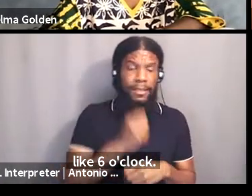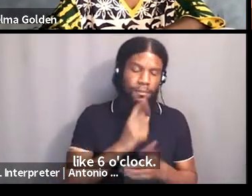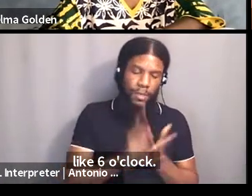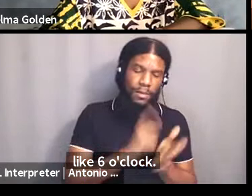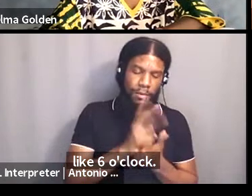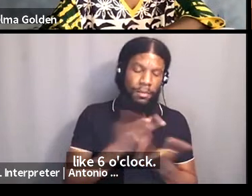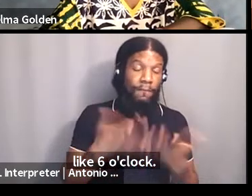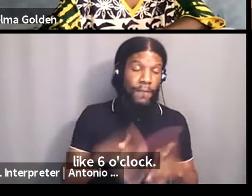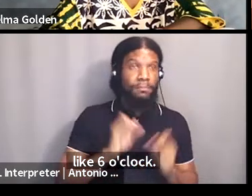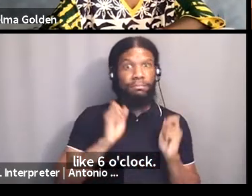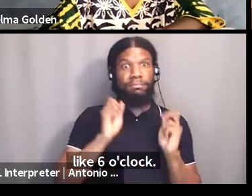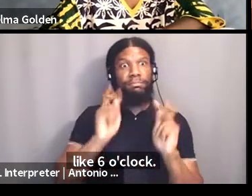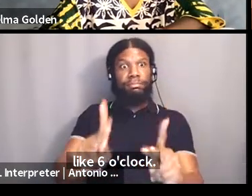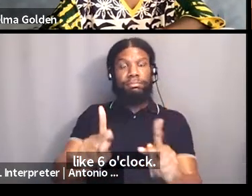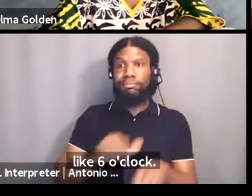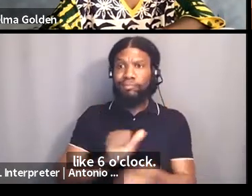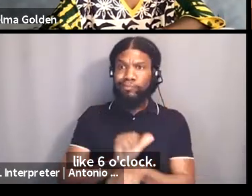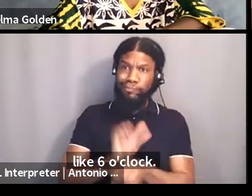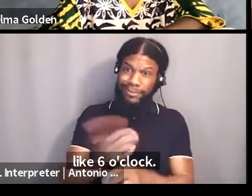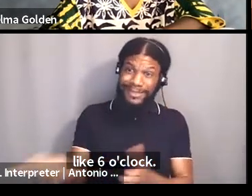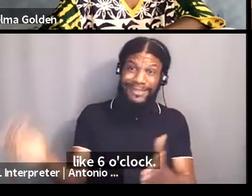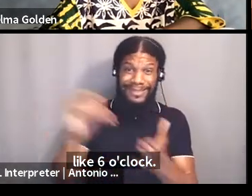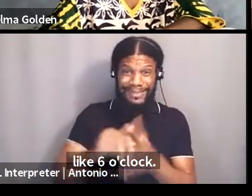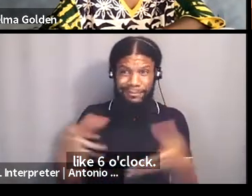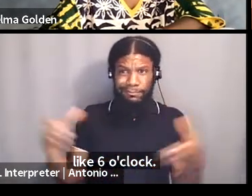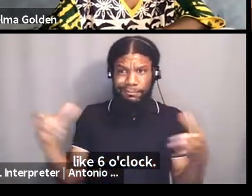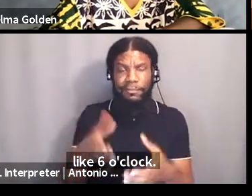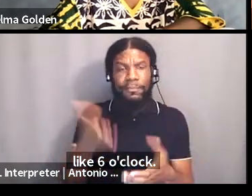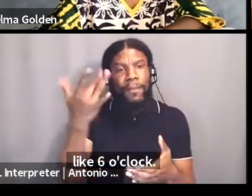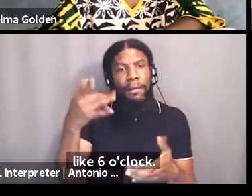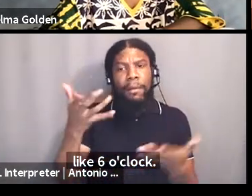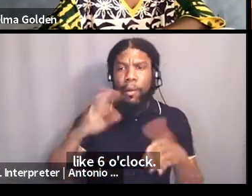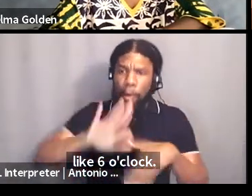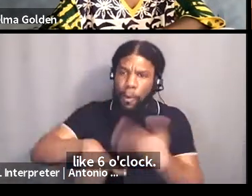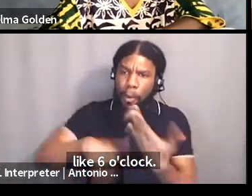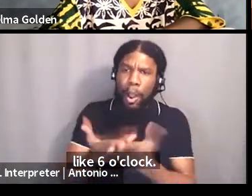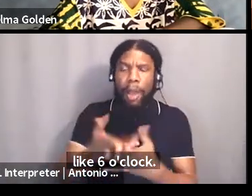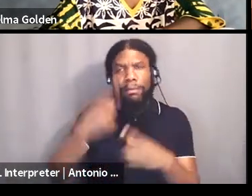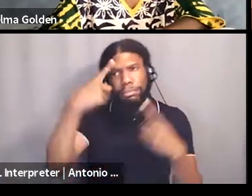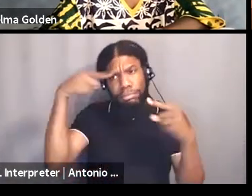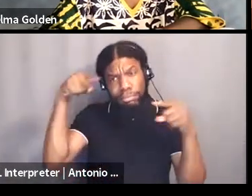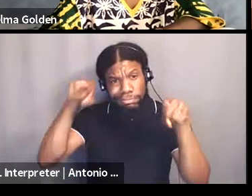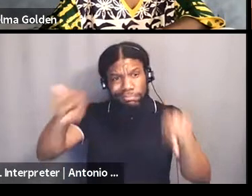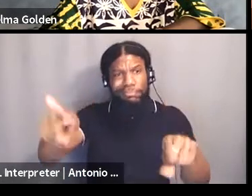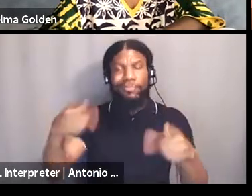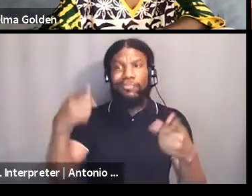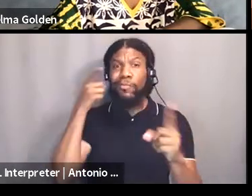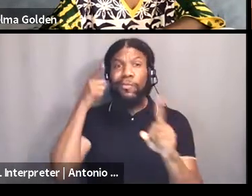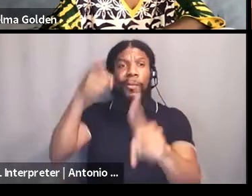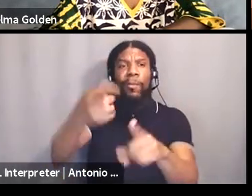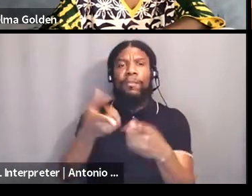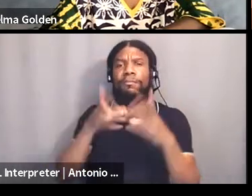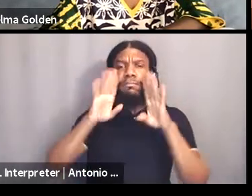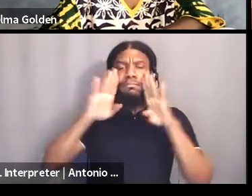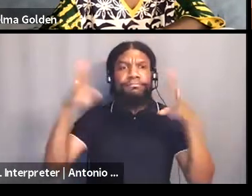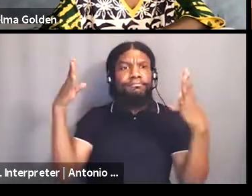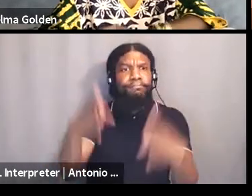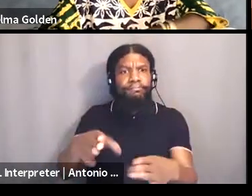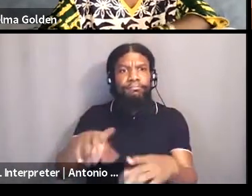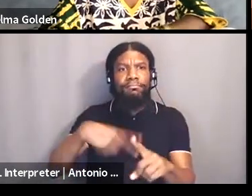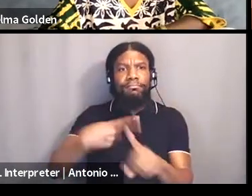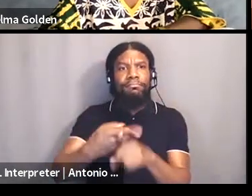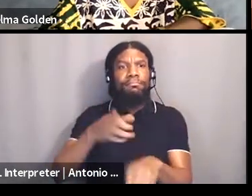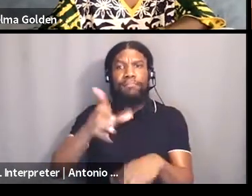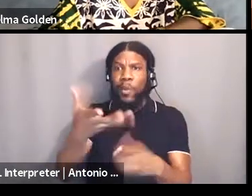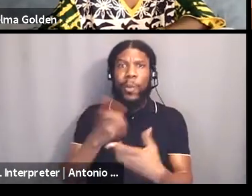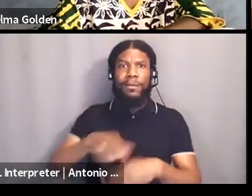to make sure this was done right, and so focused. And it's, you don't get that. No. Especially